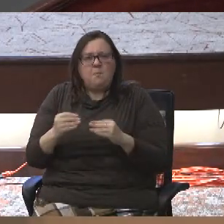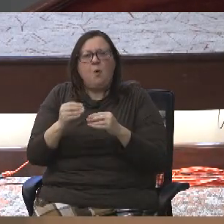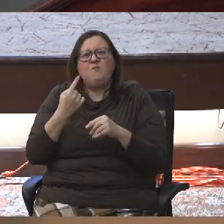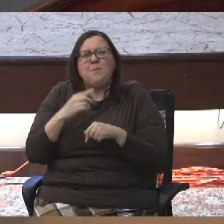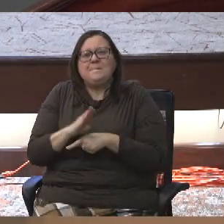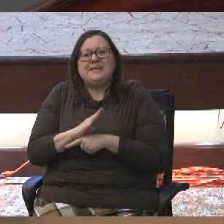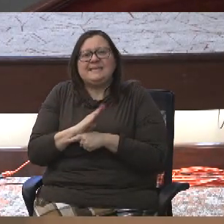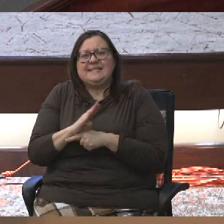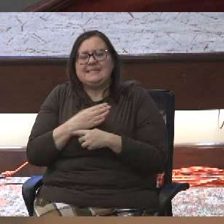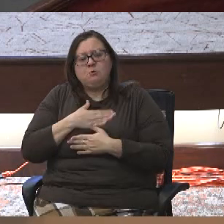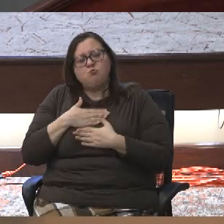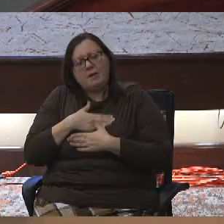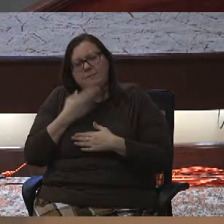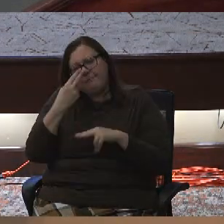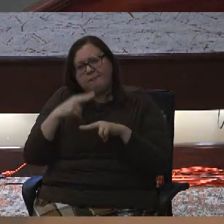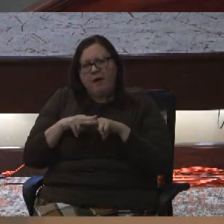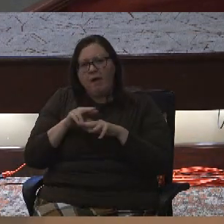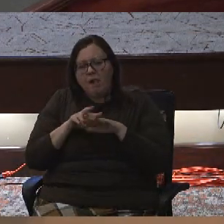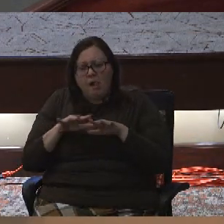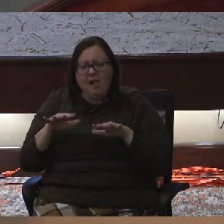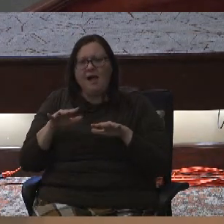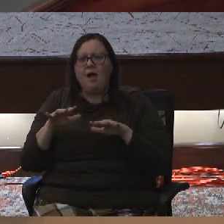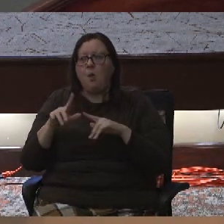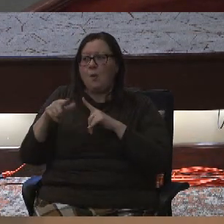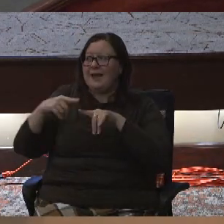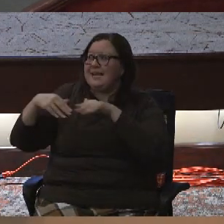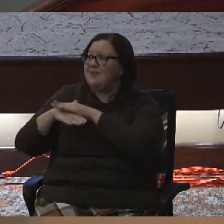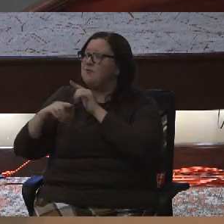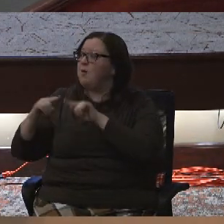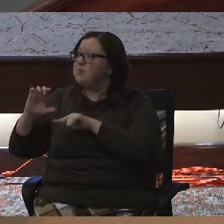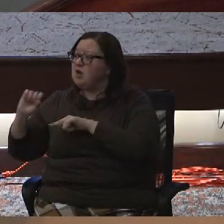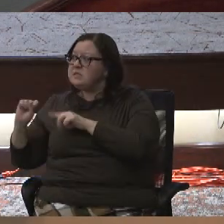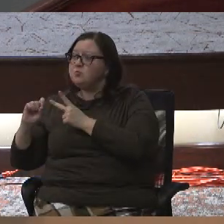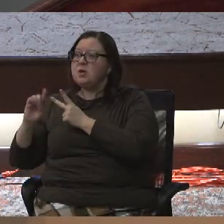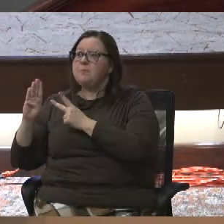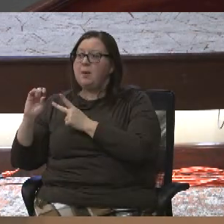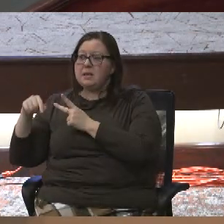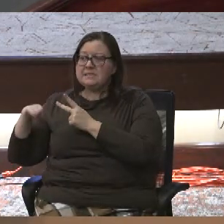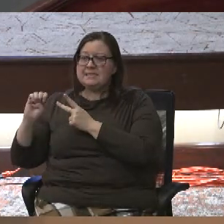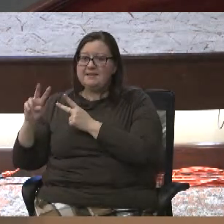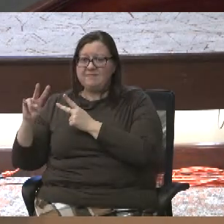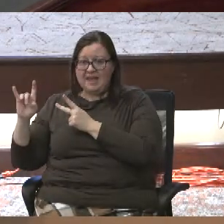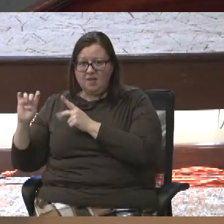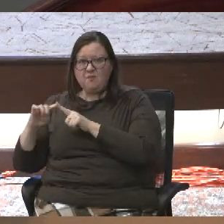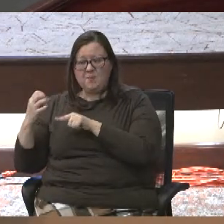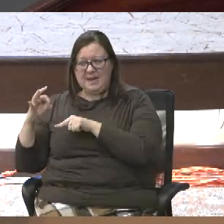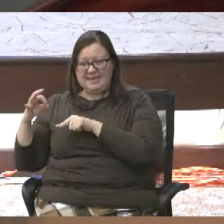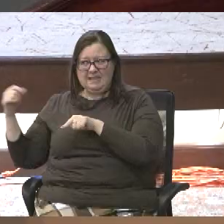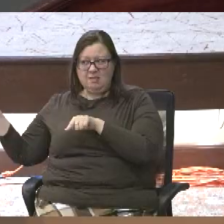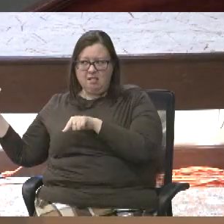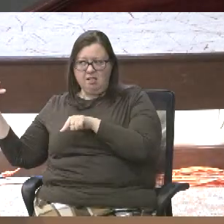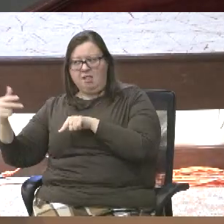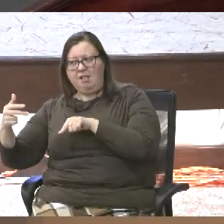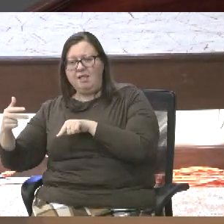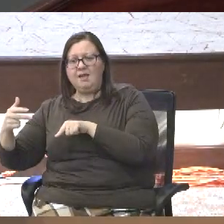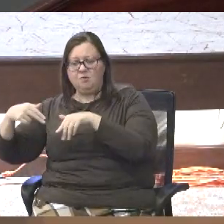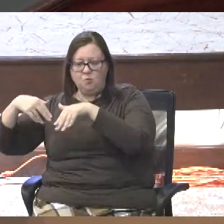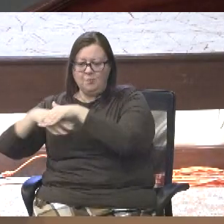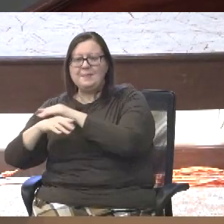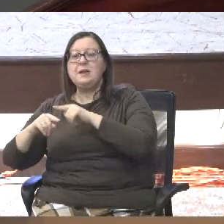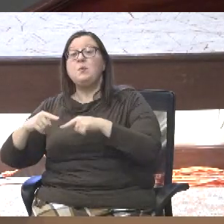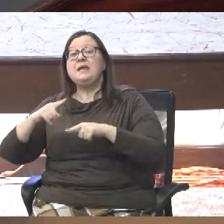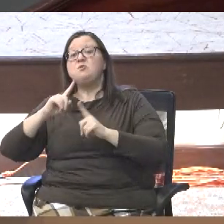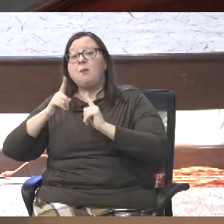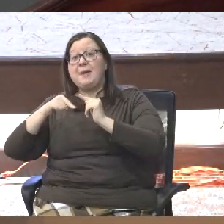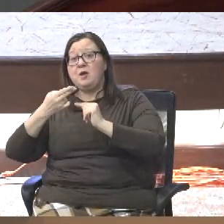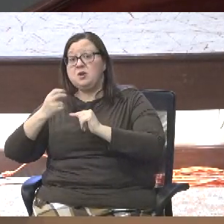commercial district. It's kind of the gateway to the city. When you're coming from China Spring and Bosqueville, you come down 19th. There was talks of HEB going